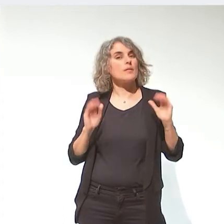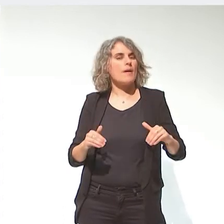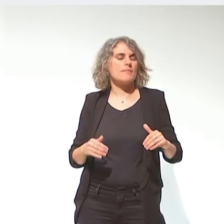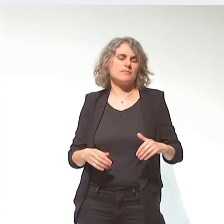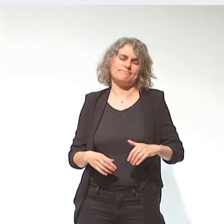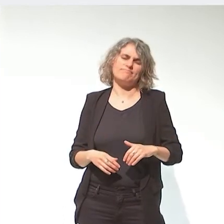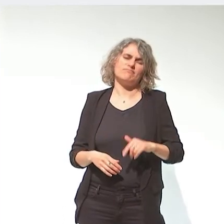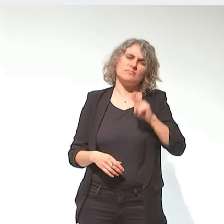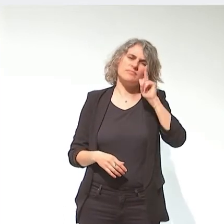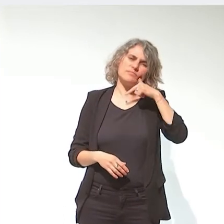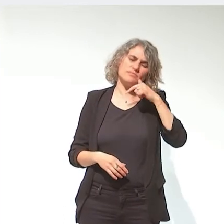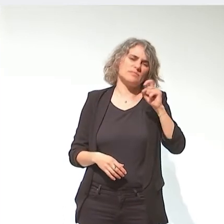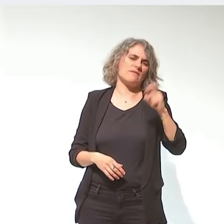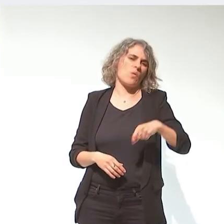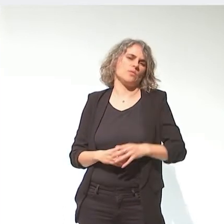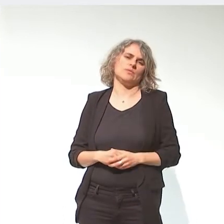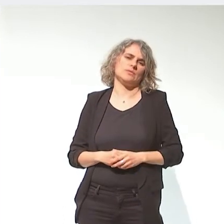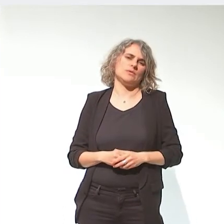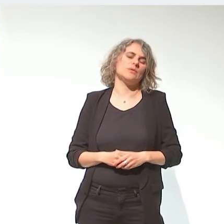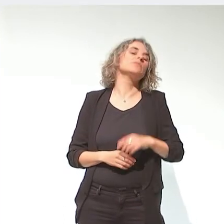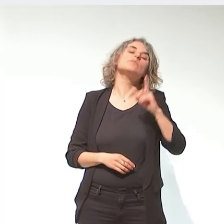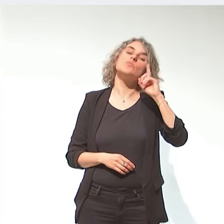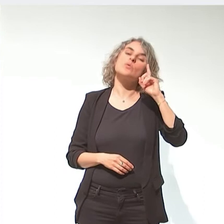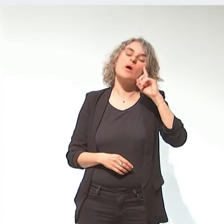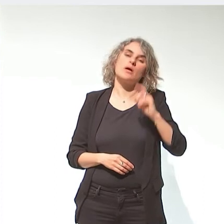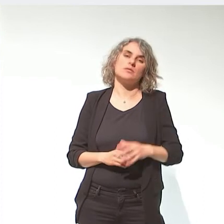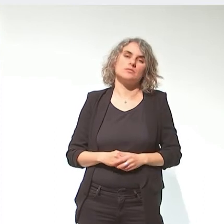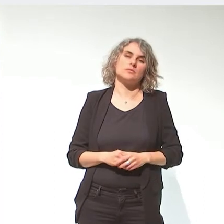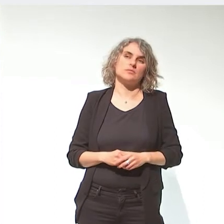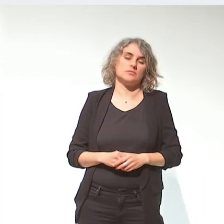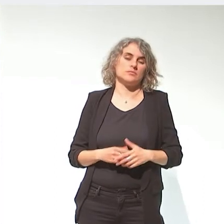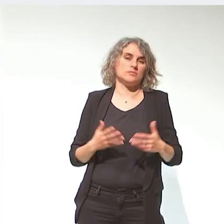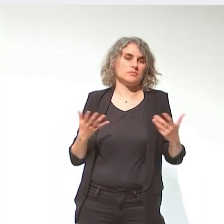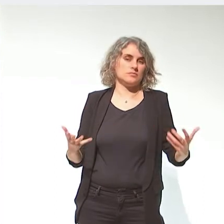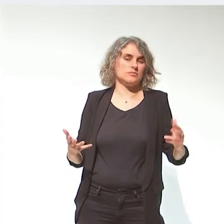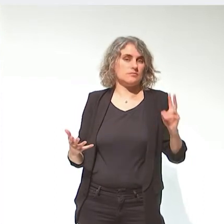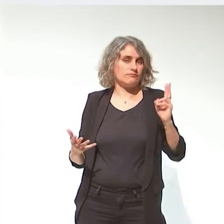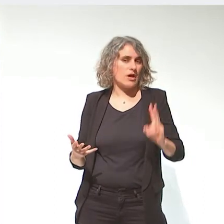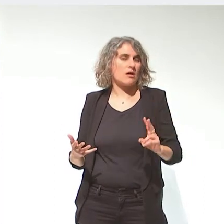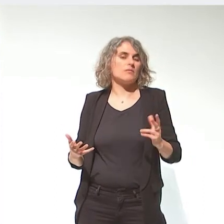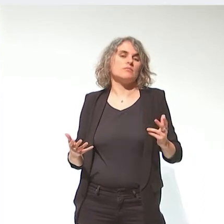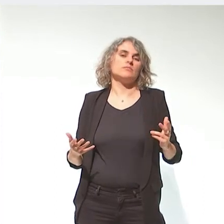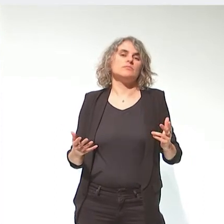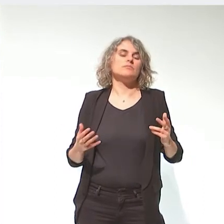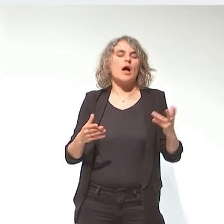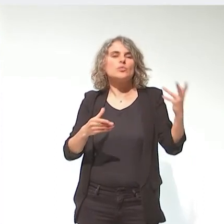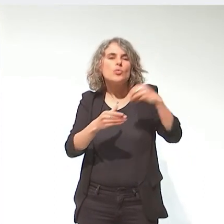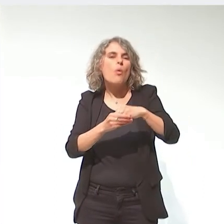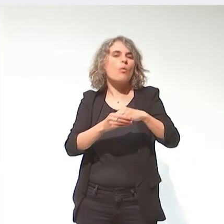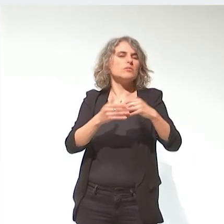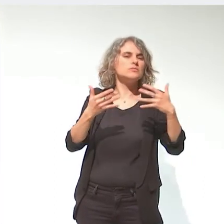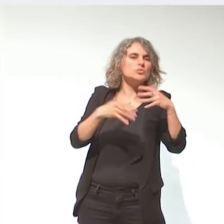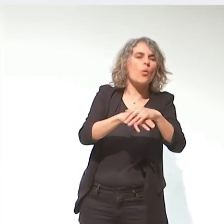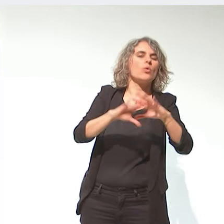what we do in the field of inclusion, is not for sake. It's